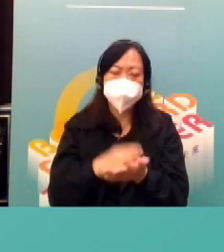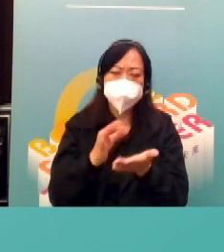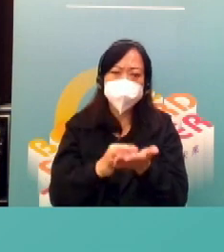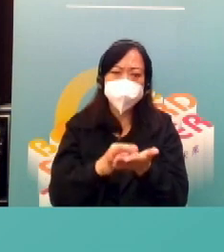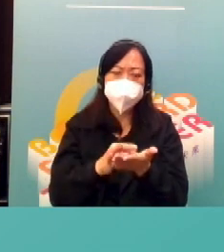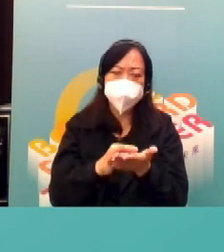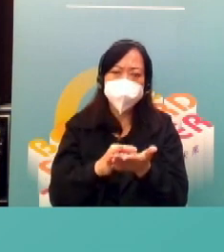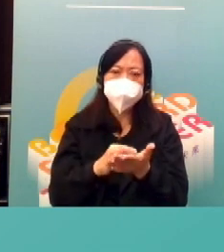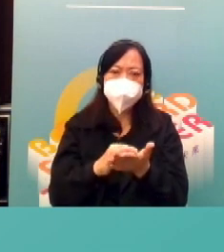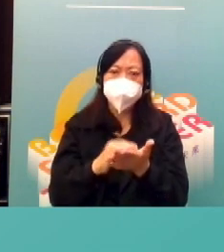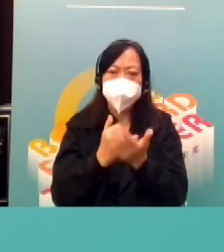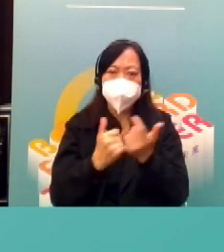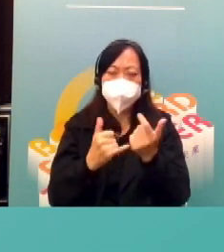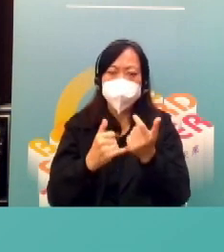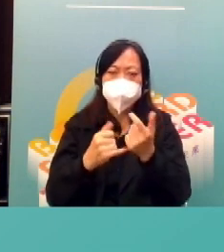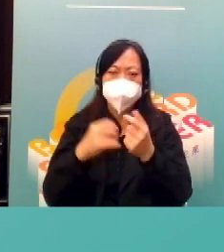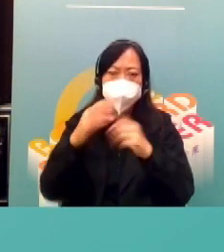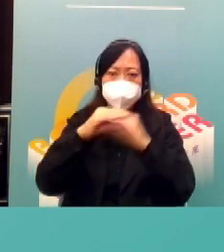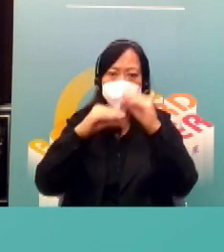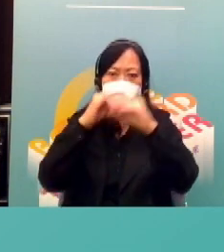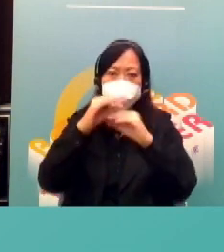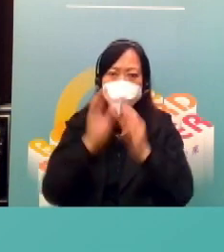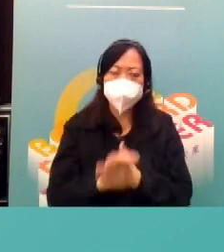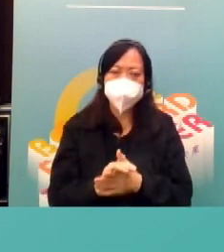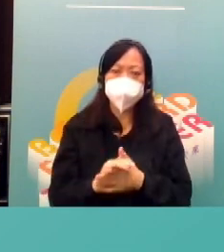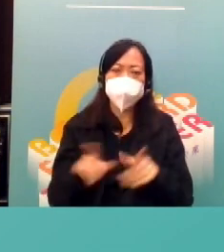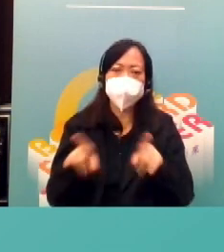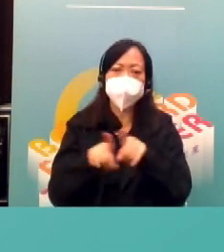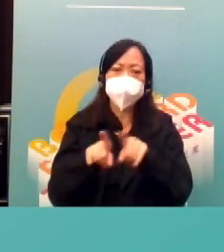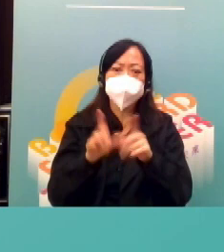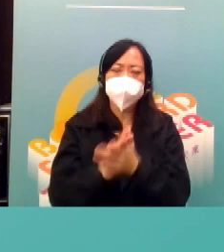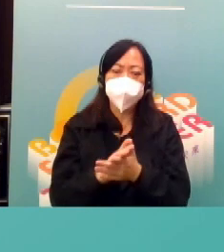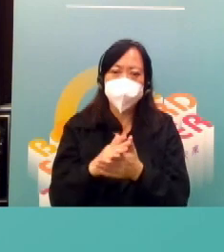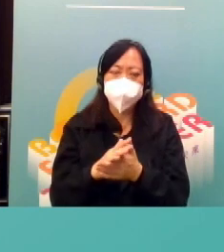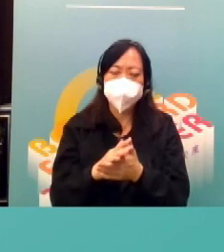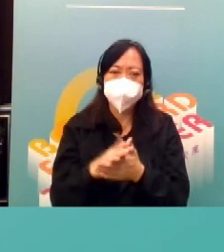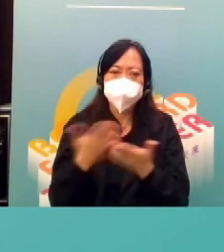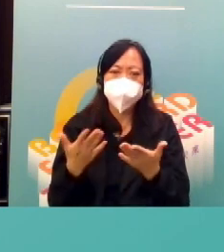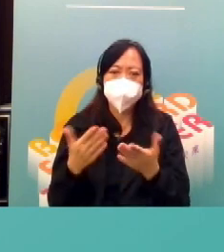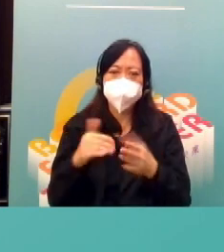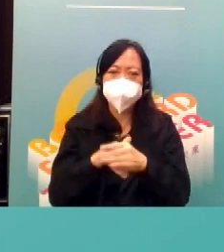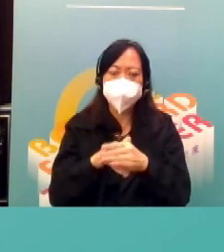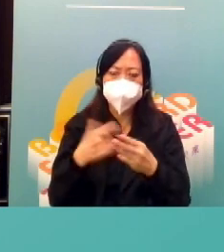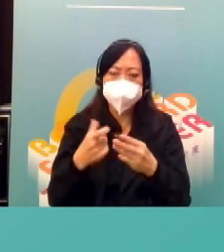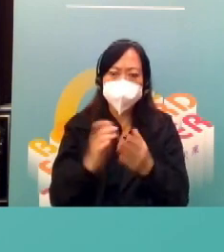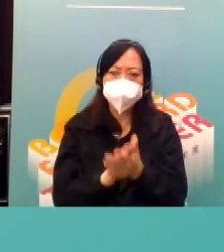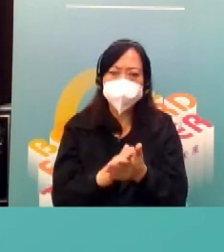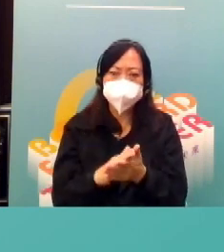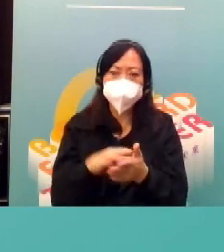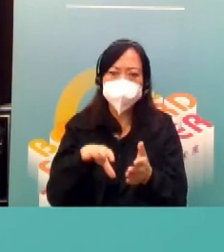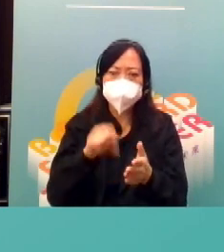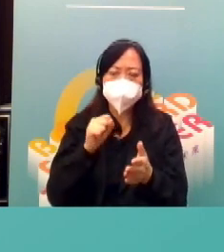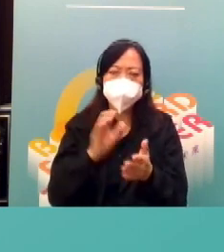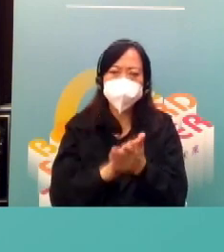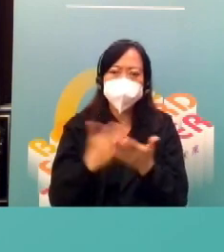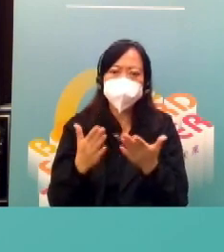into a specific way to use the money. We have raised specific pots of capital that's only focused on backing